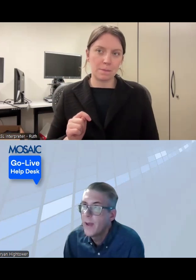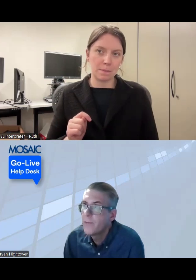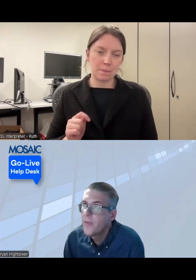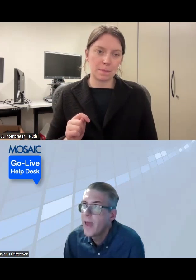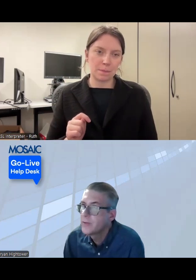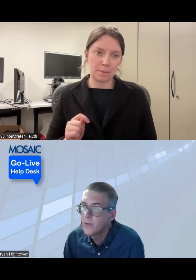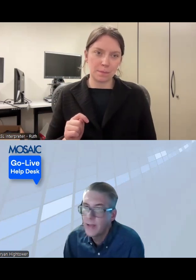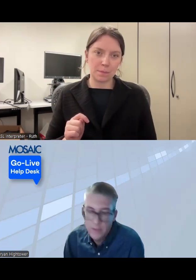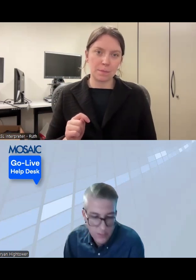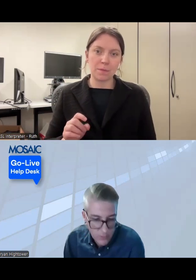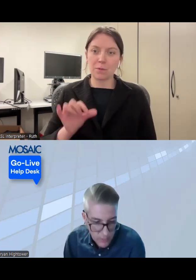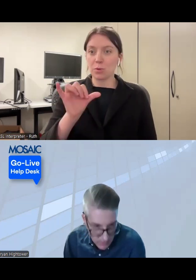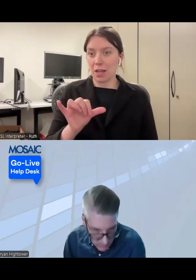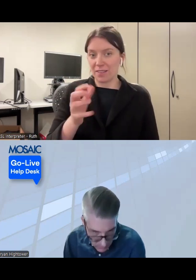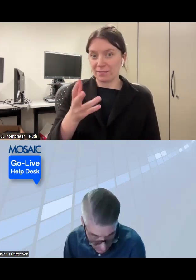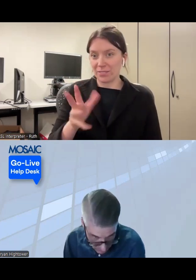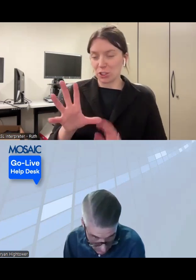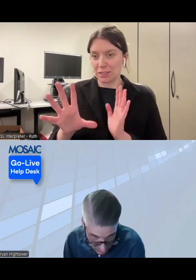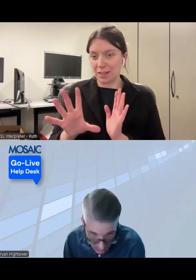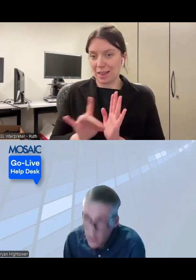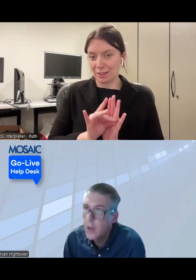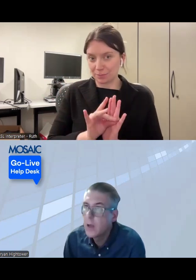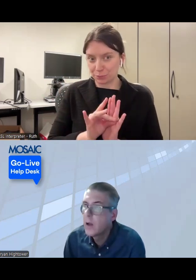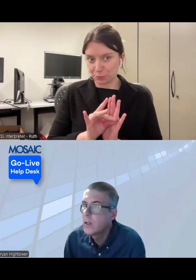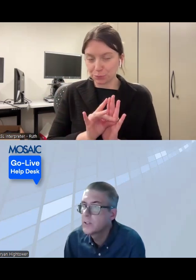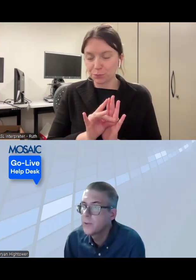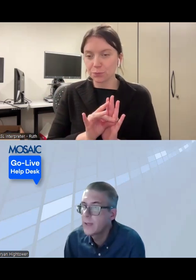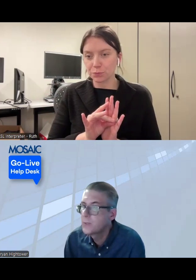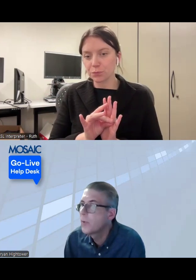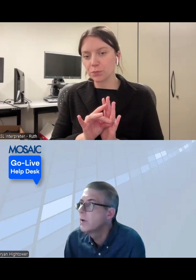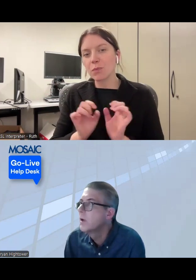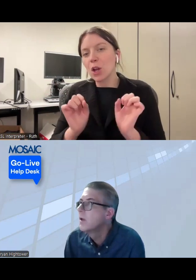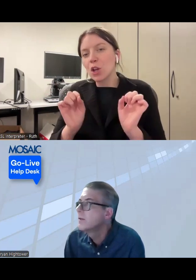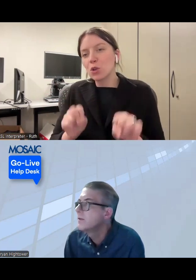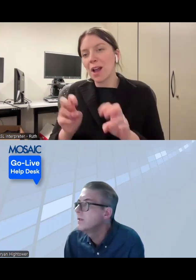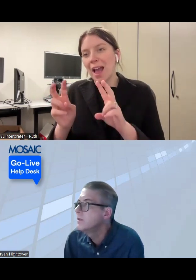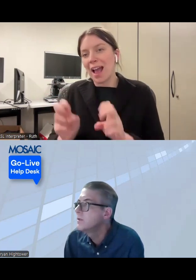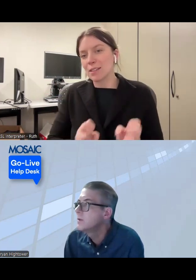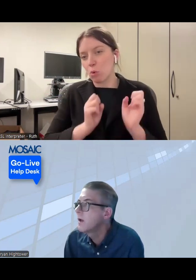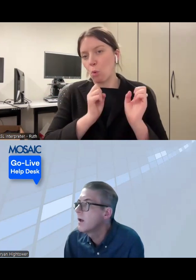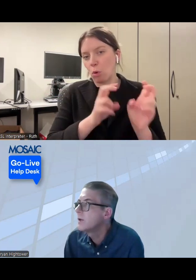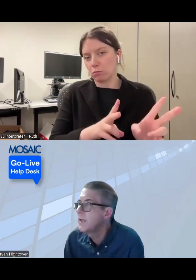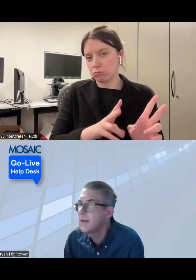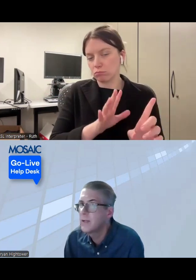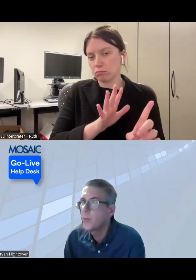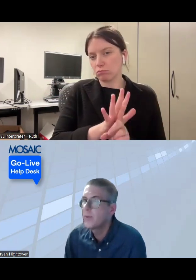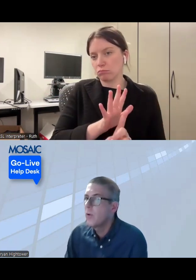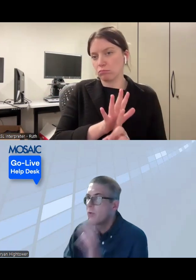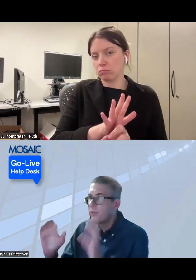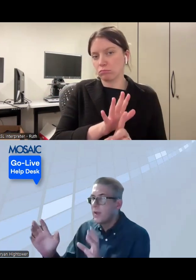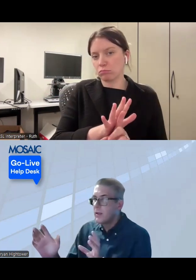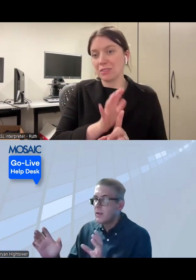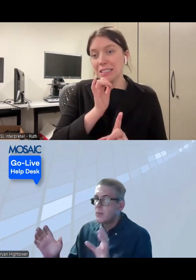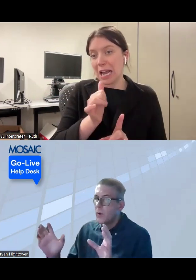Once you have that selected, you can also export these. You can't export the